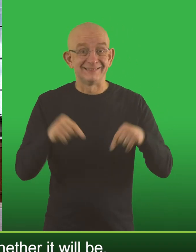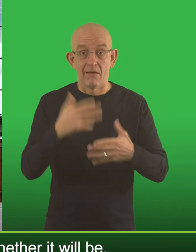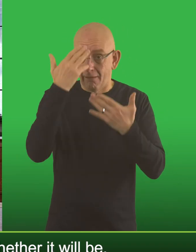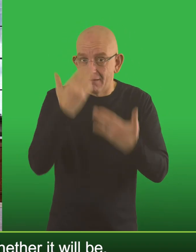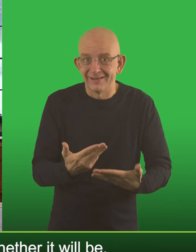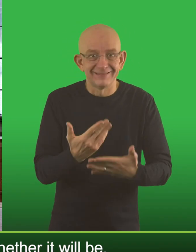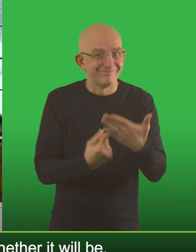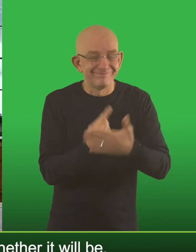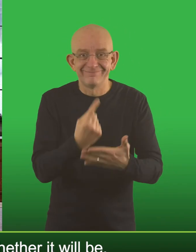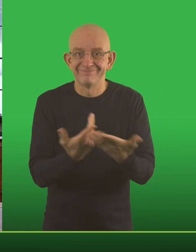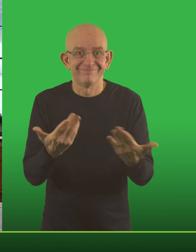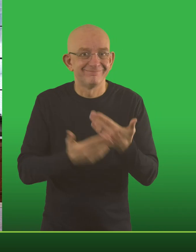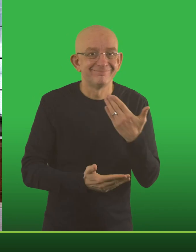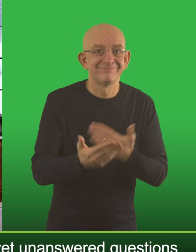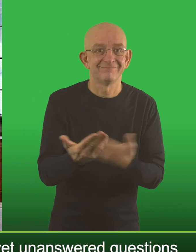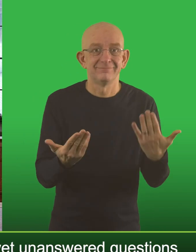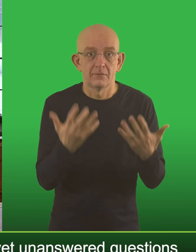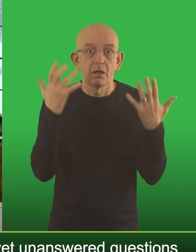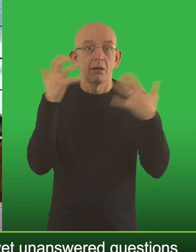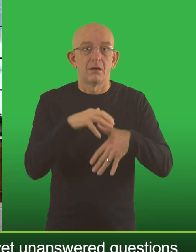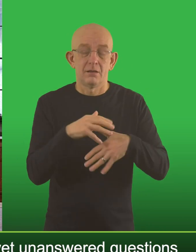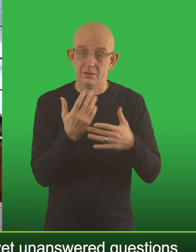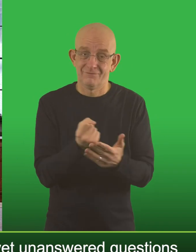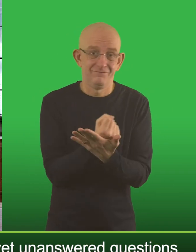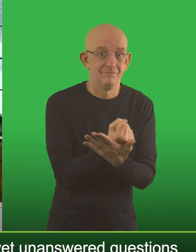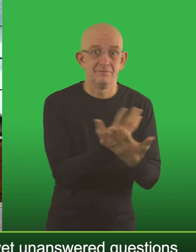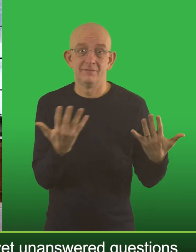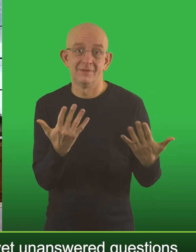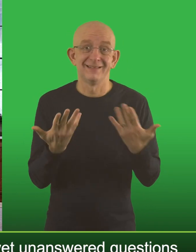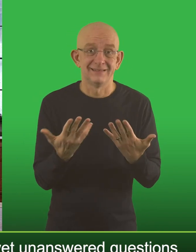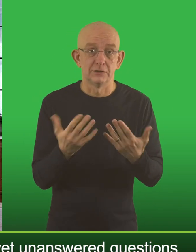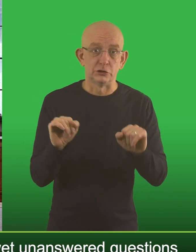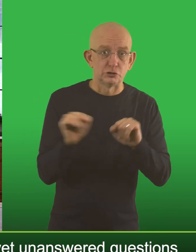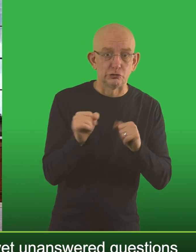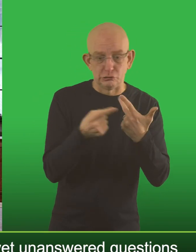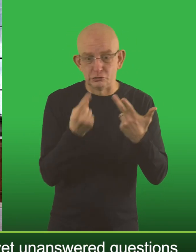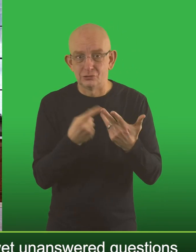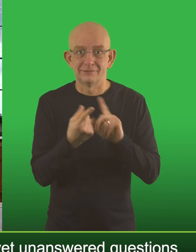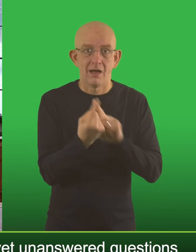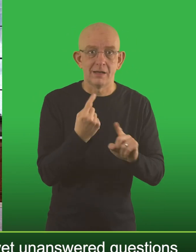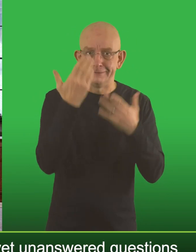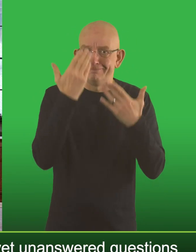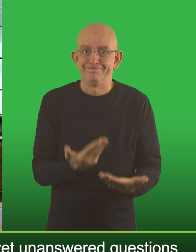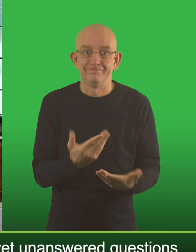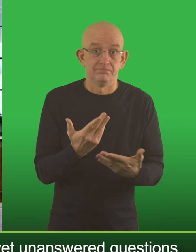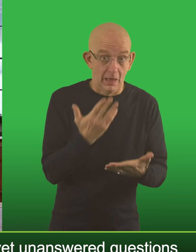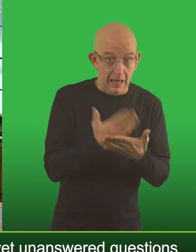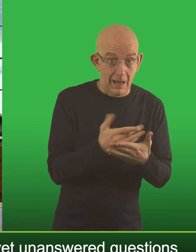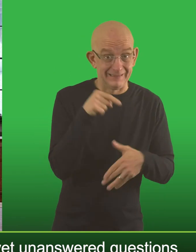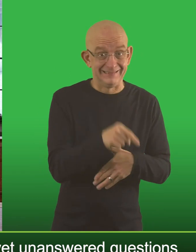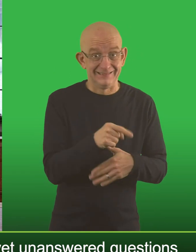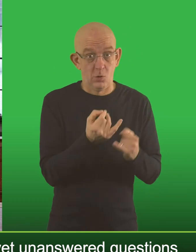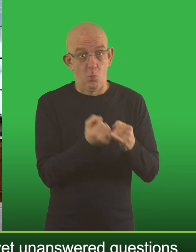whether it will be, one of those occasions. The concerns are multiple-fold, but there are as yet unanswered